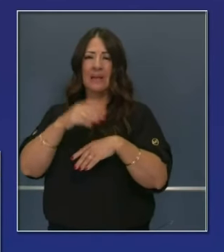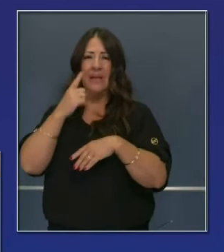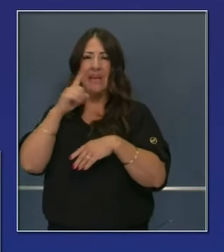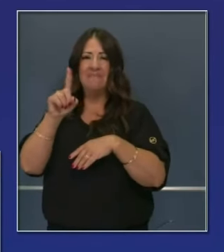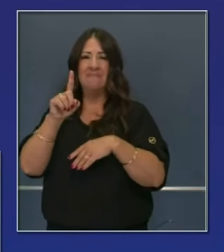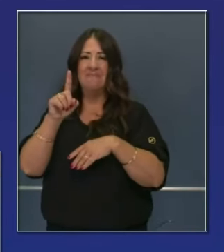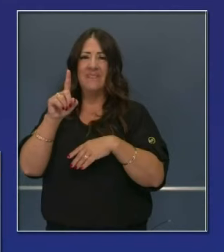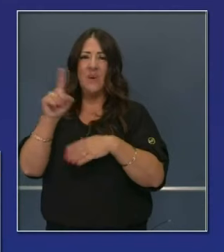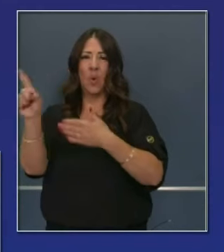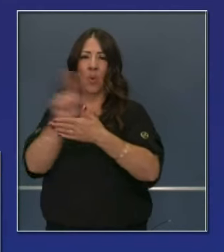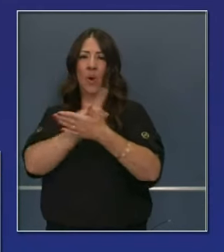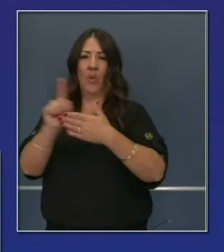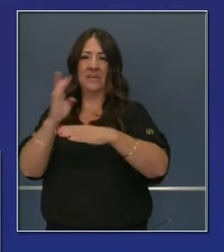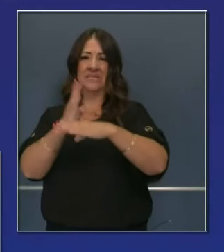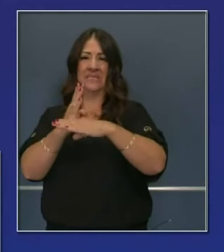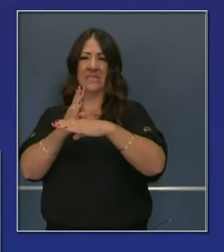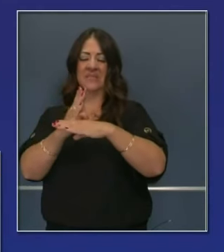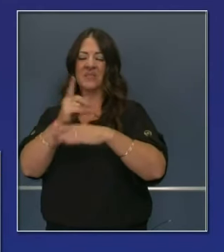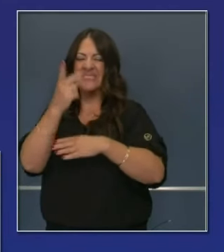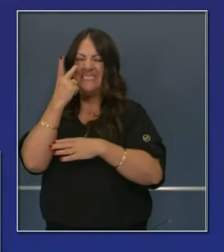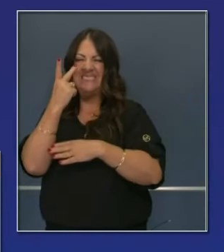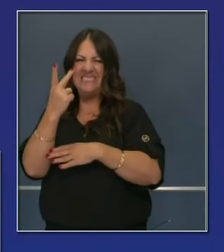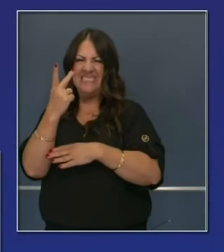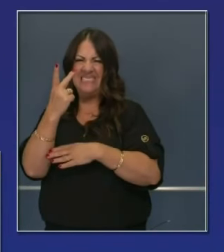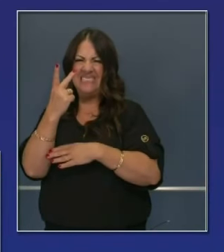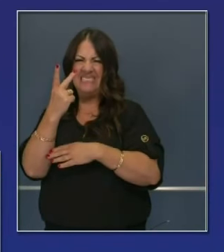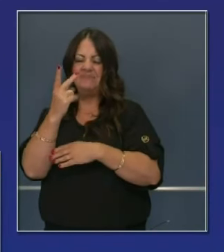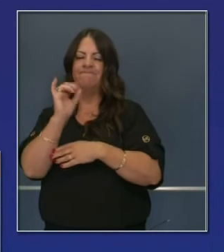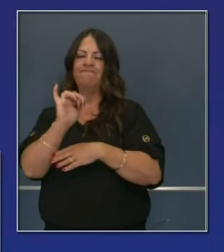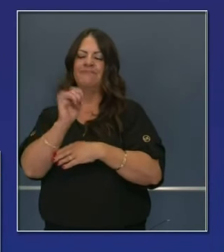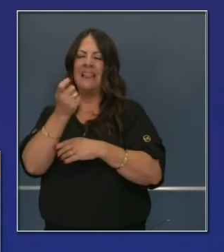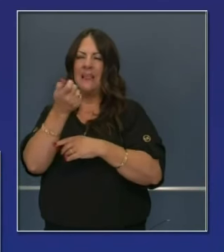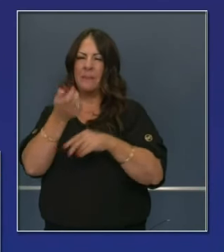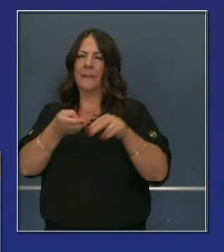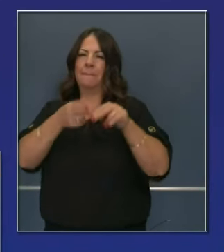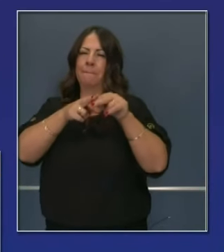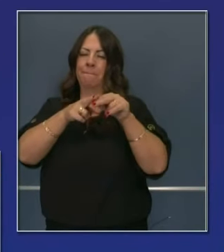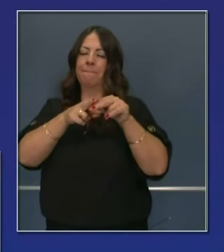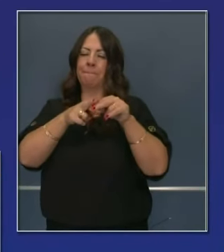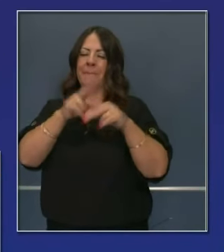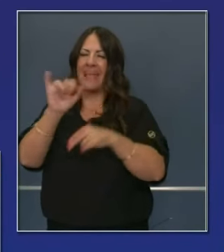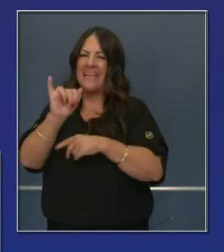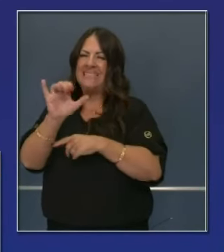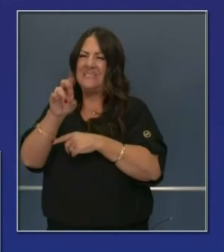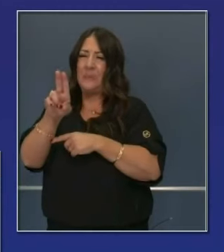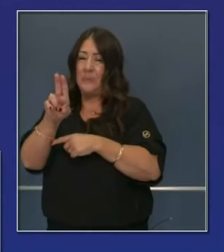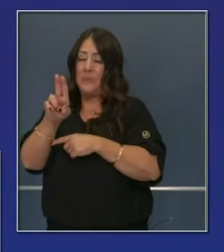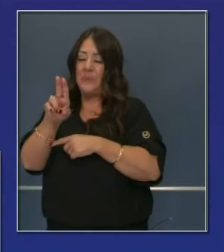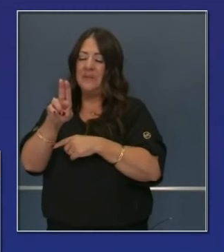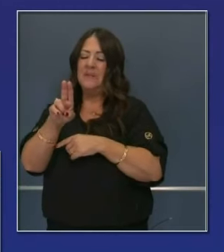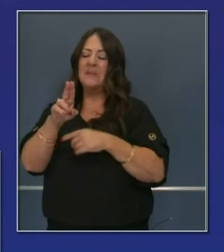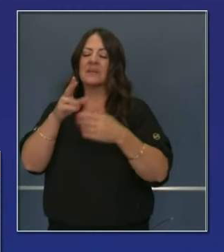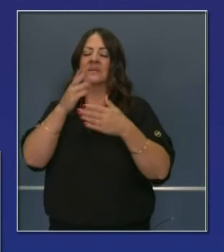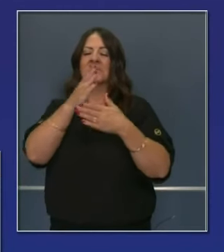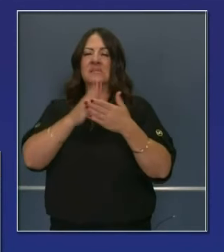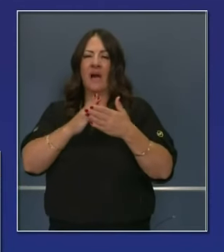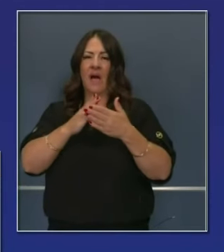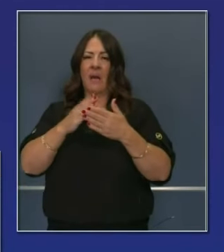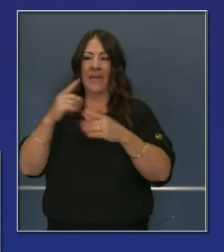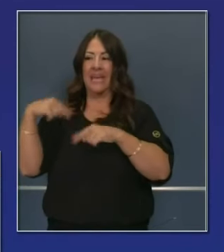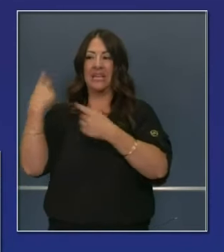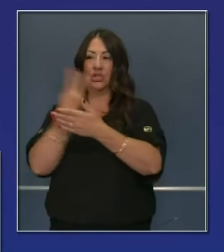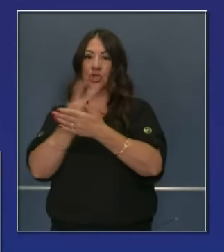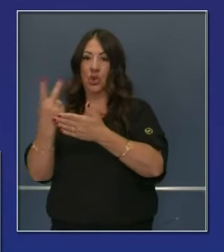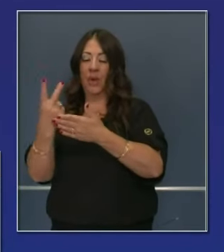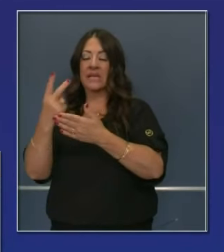slide, you'd actually see a slight increase in ICU admissions. So still a decrease over a